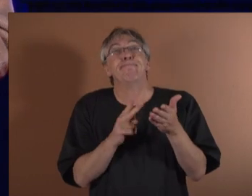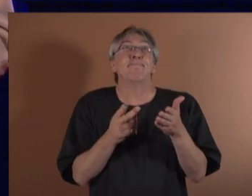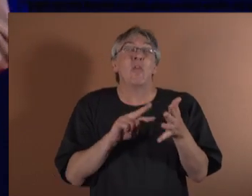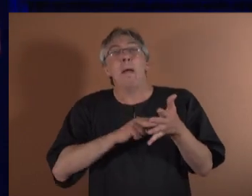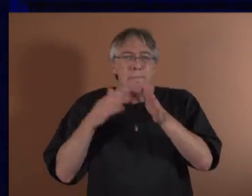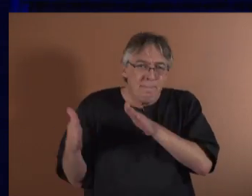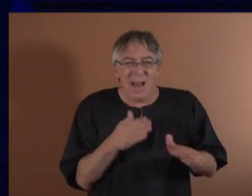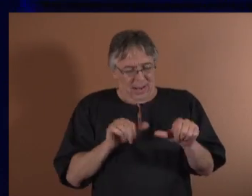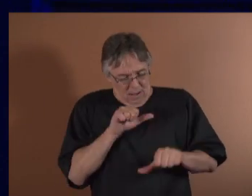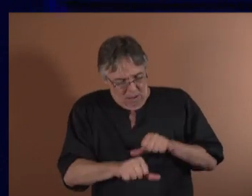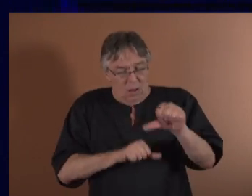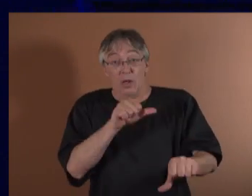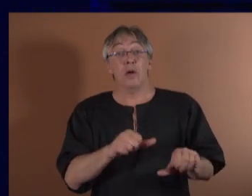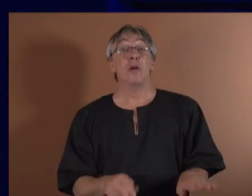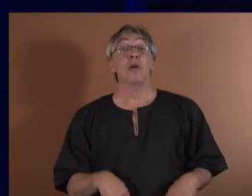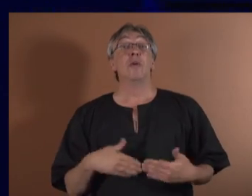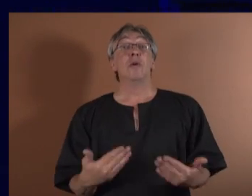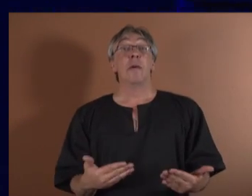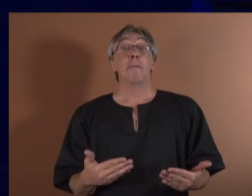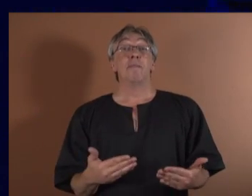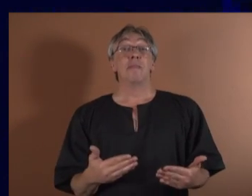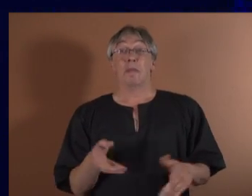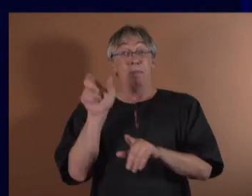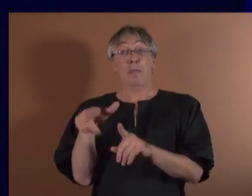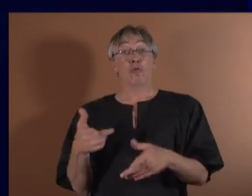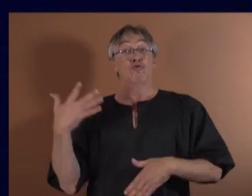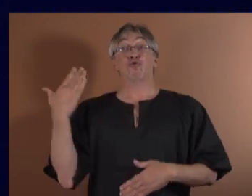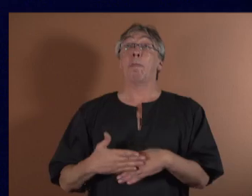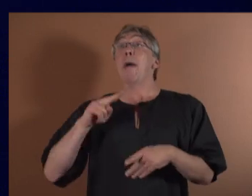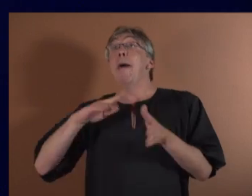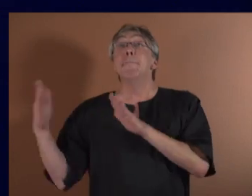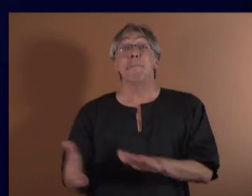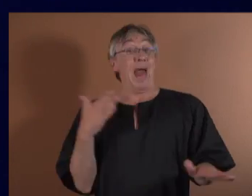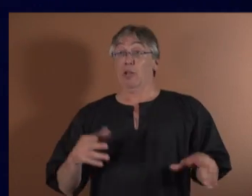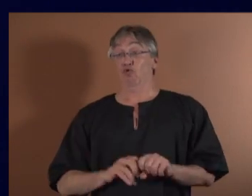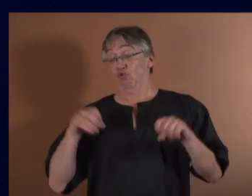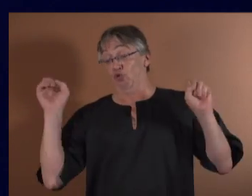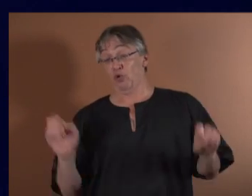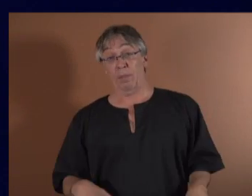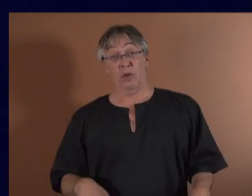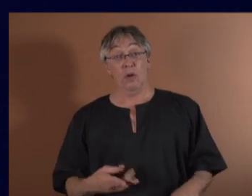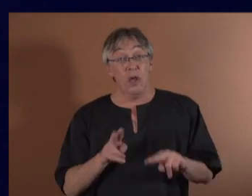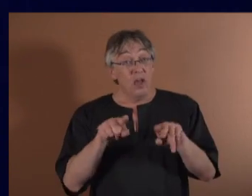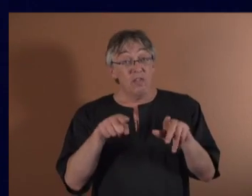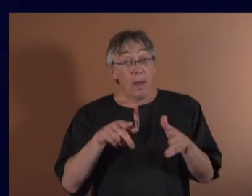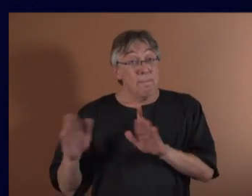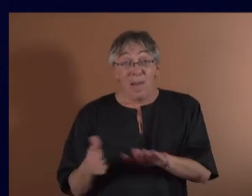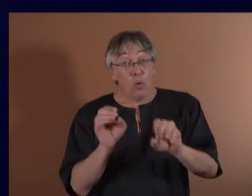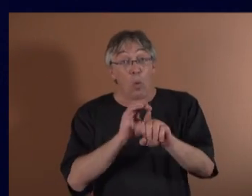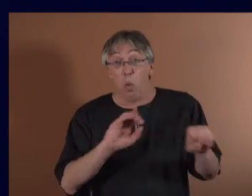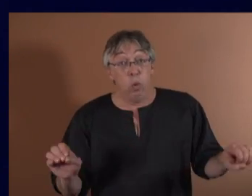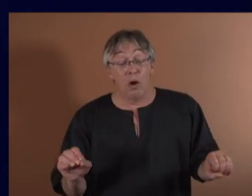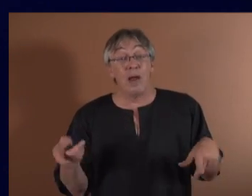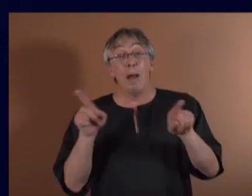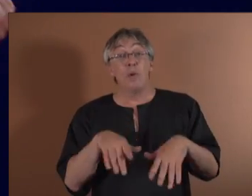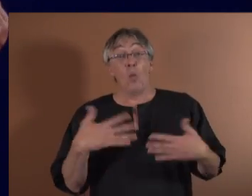Yeah. Then what happens is people don't really plan, and if you don't really plan, what happens? Trouble. It falleth on thy head. Did you